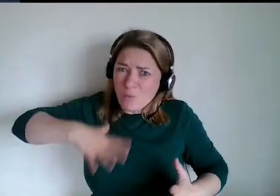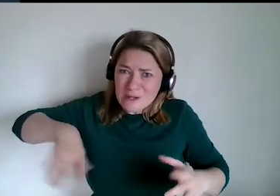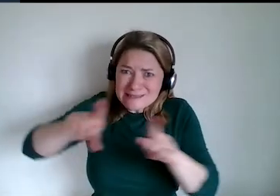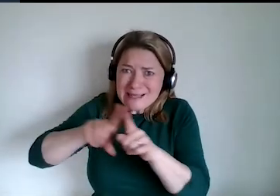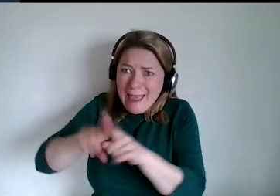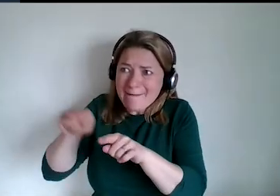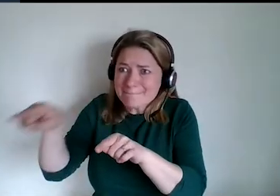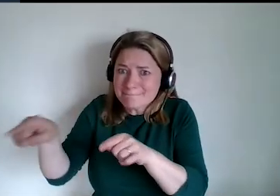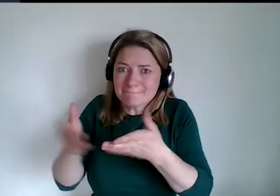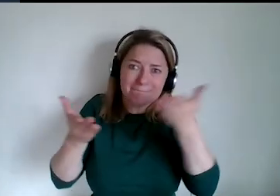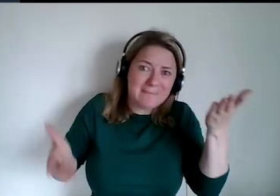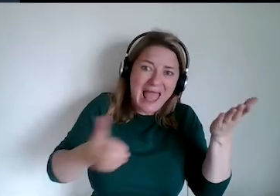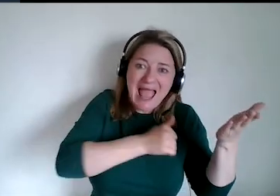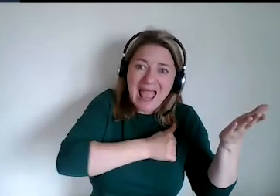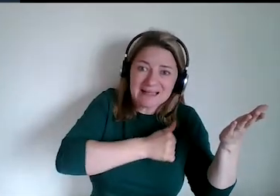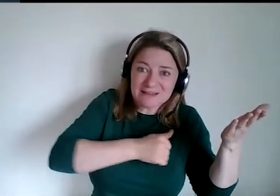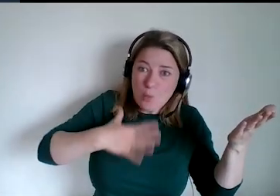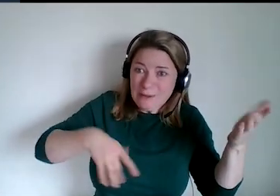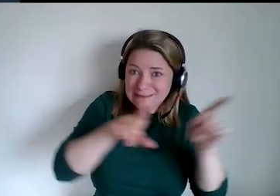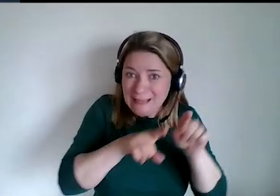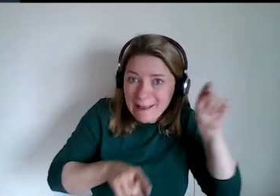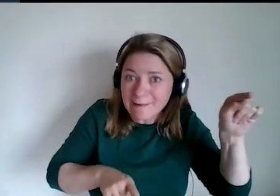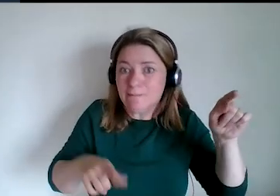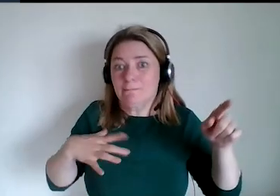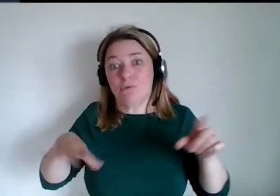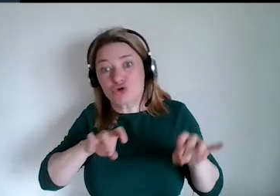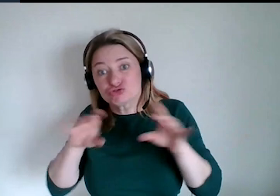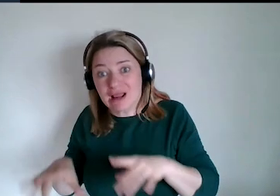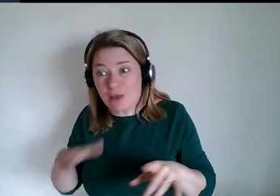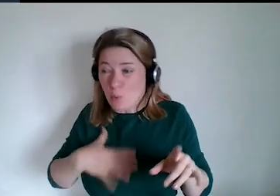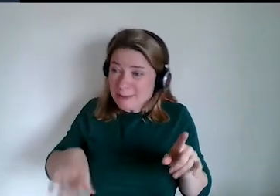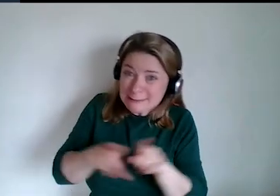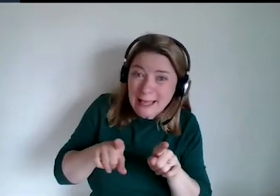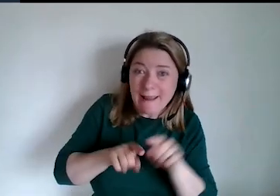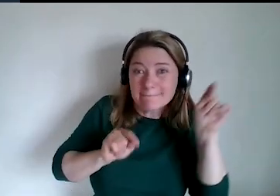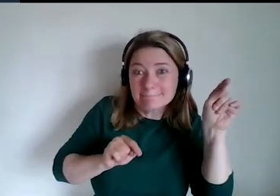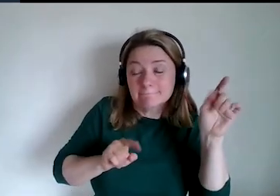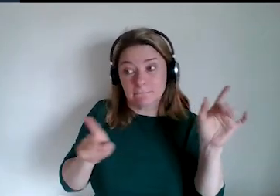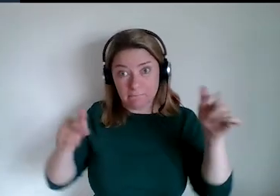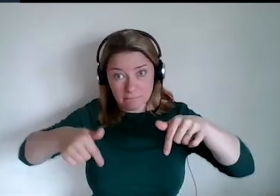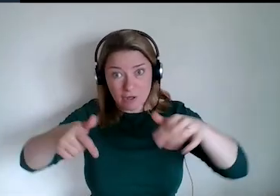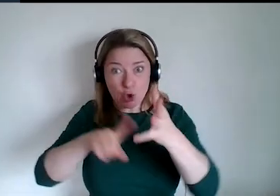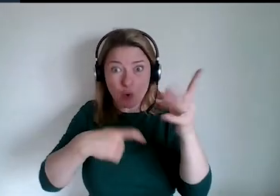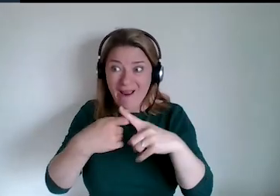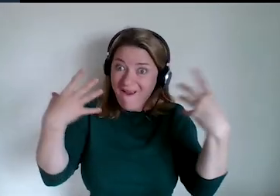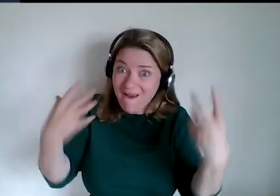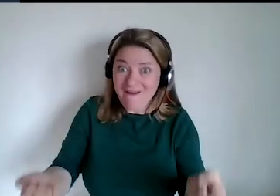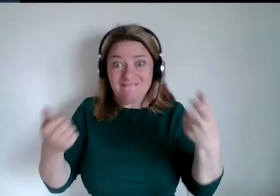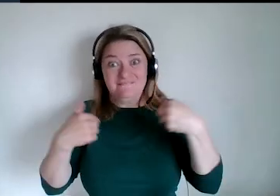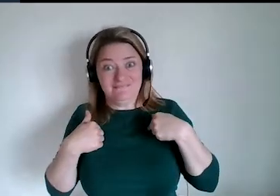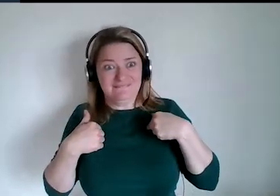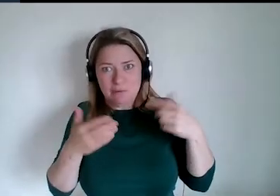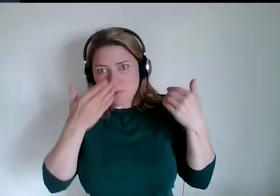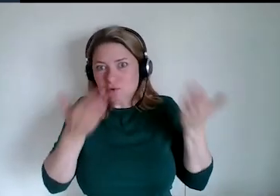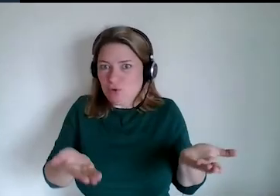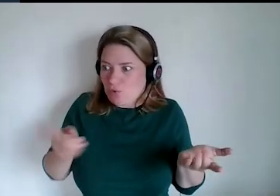up similar in Canada? People in Australia say, we want something similar in Australia. So, you know, we've got a real treasure. We're sitting on a treasure trove here, and we don't even know what's